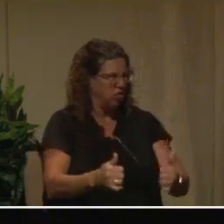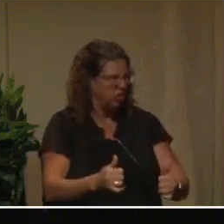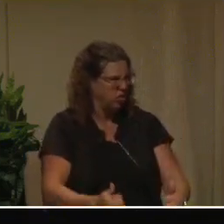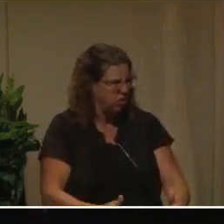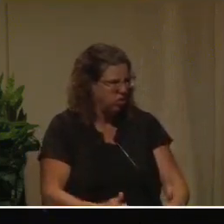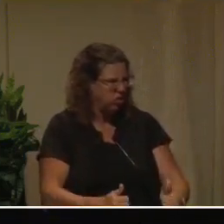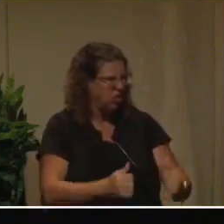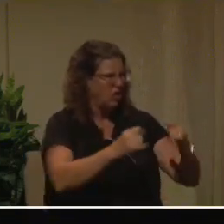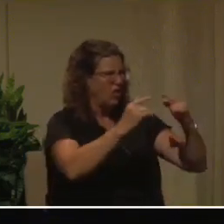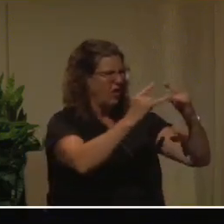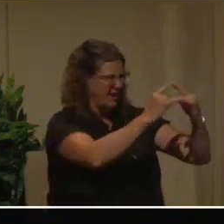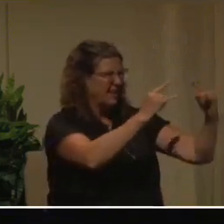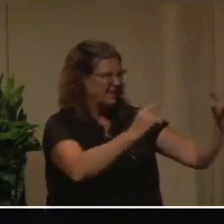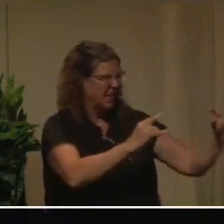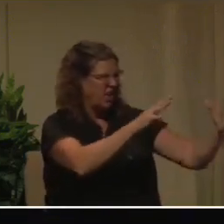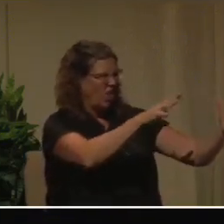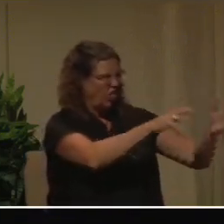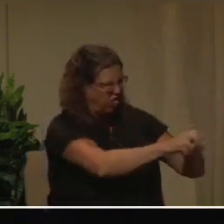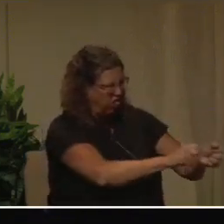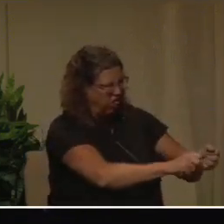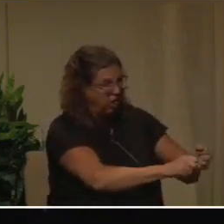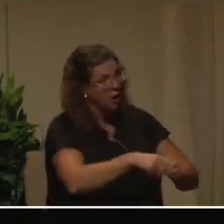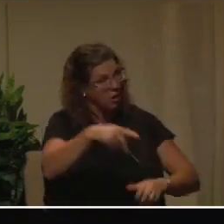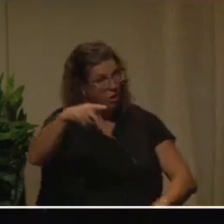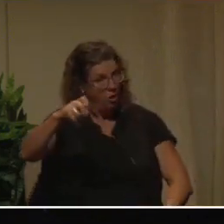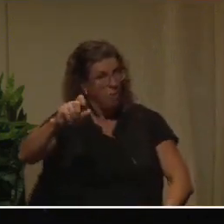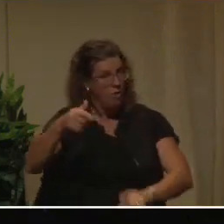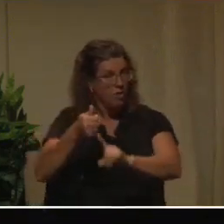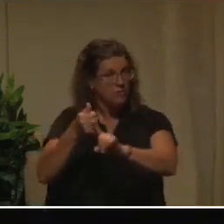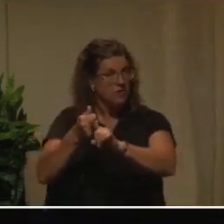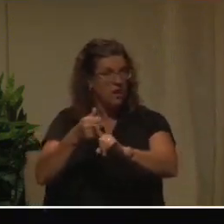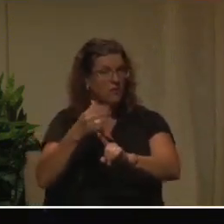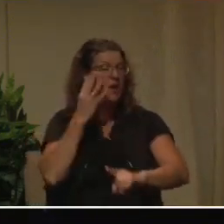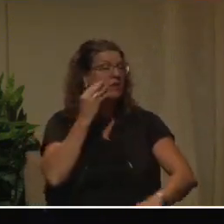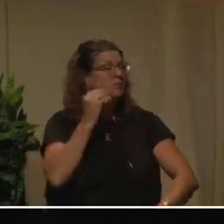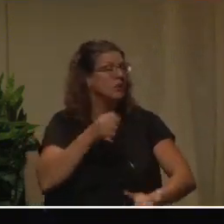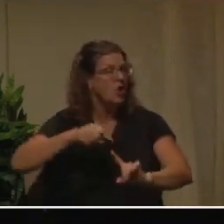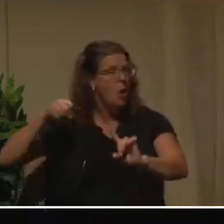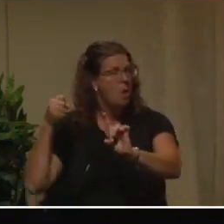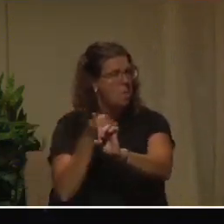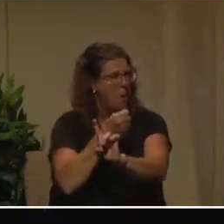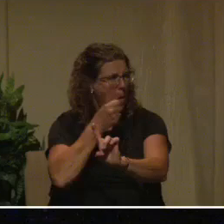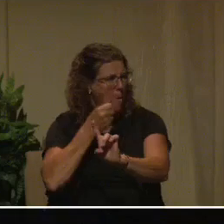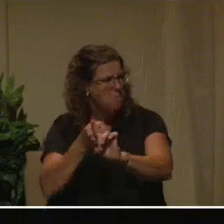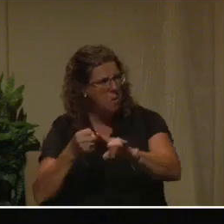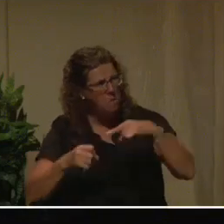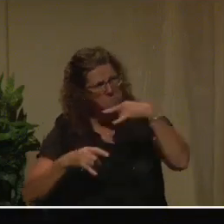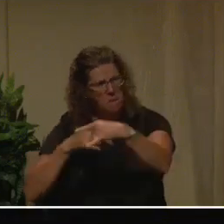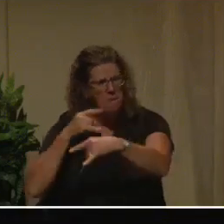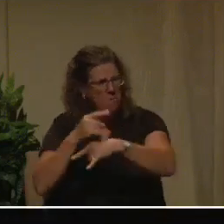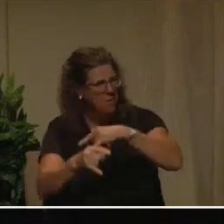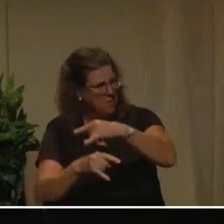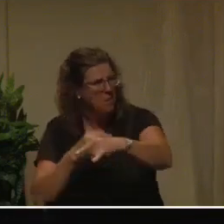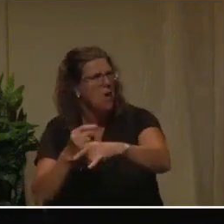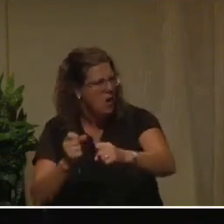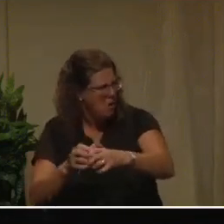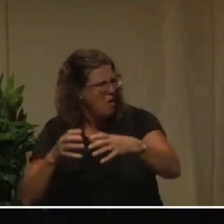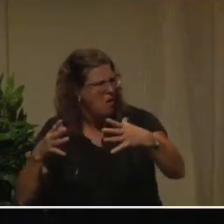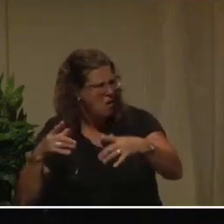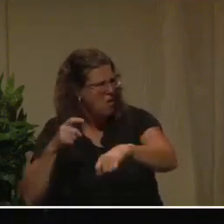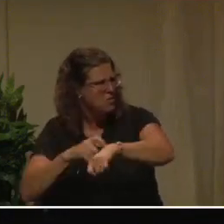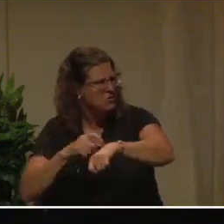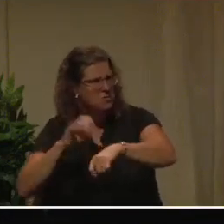was always being whipped and beaten, he was a guy who knew. He said, we were always carrying around in us the death of Jesus. And